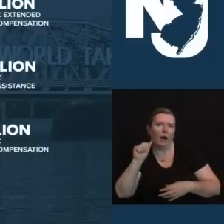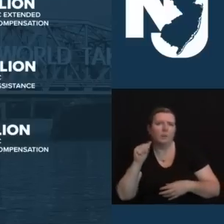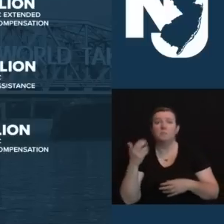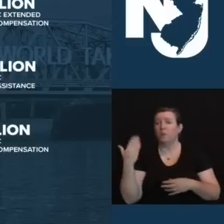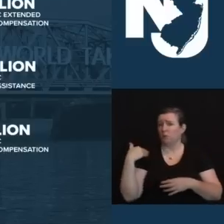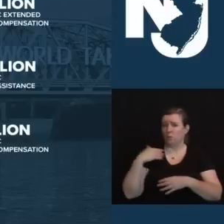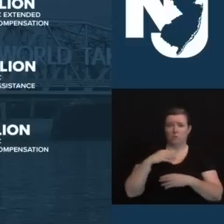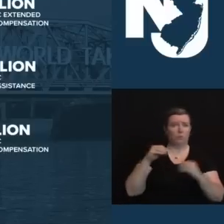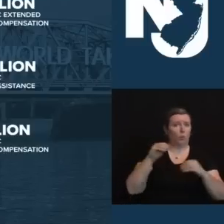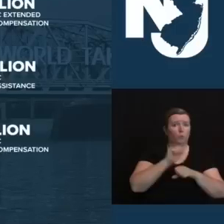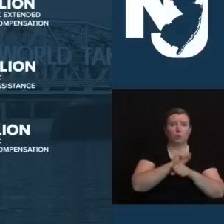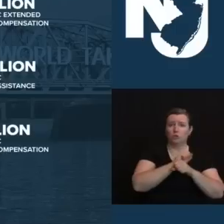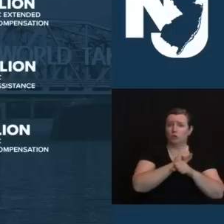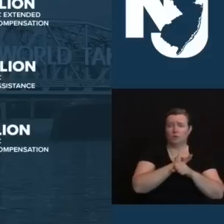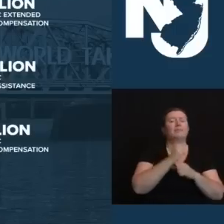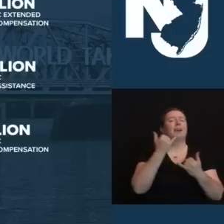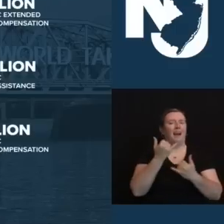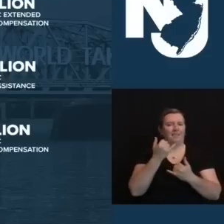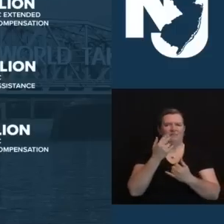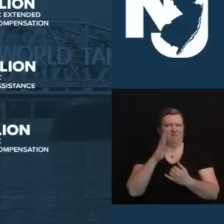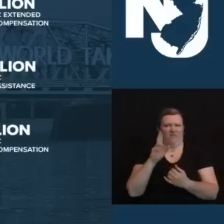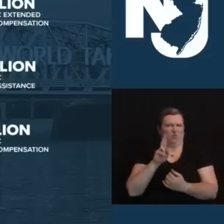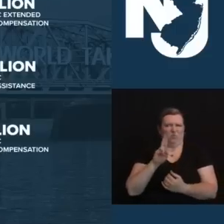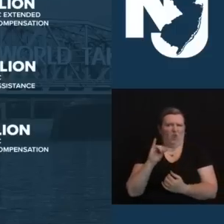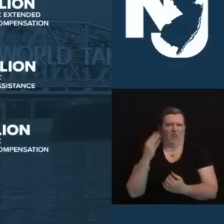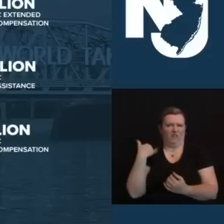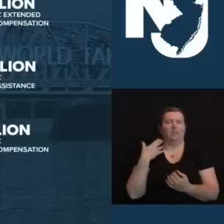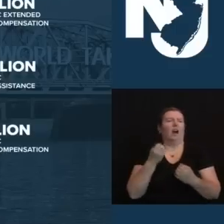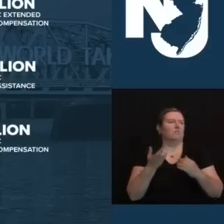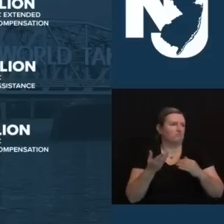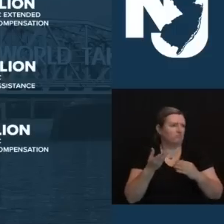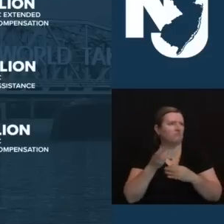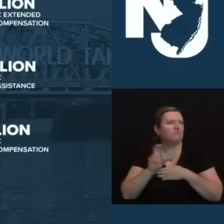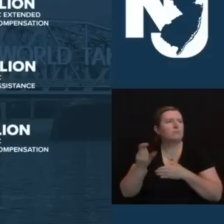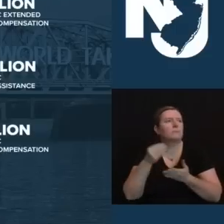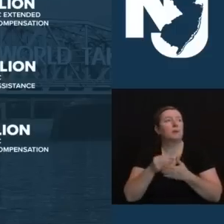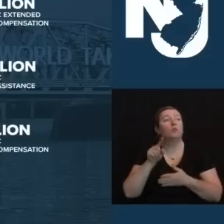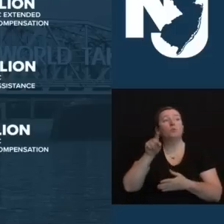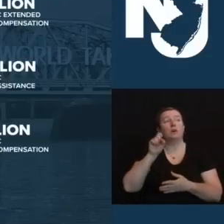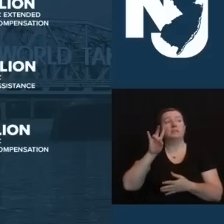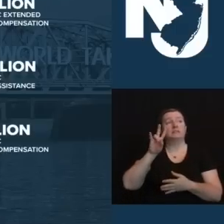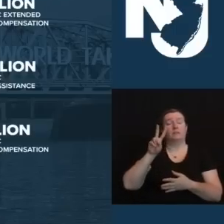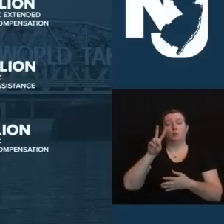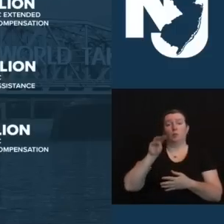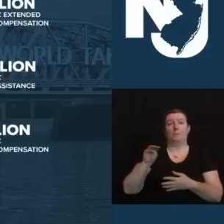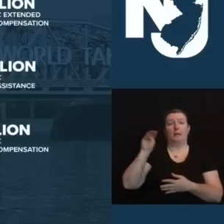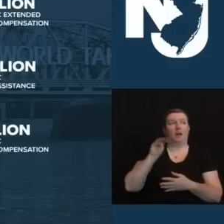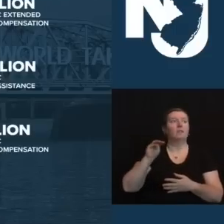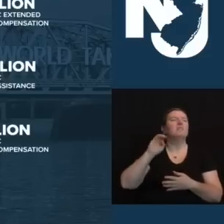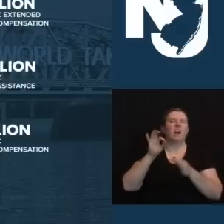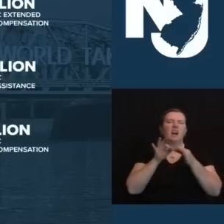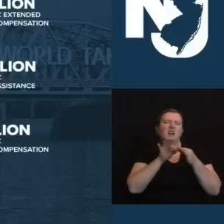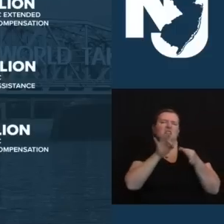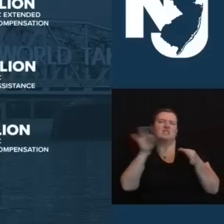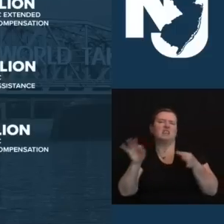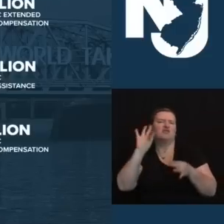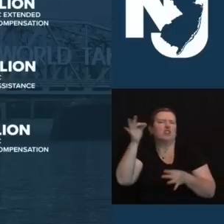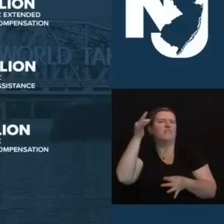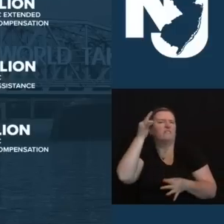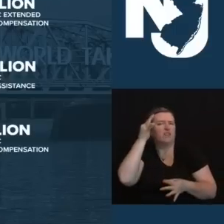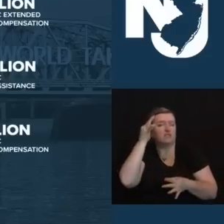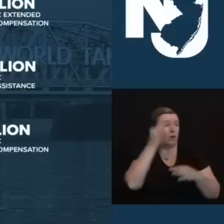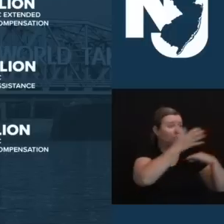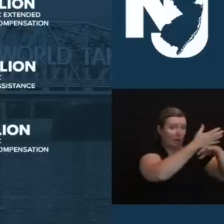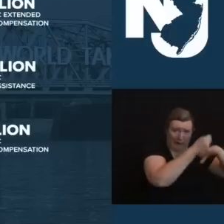for unemployment, and another $170 million in extended federal benefits for those who had exhausted their